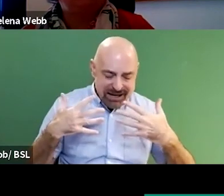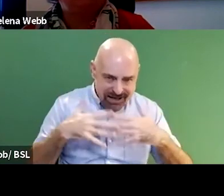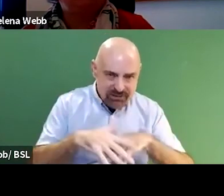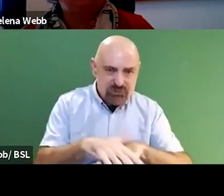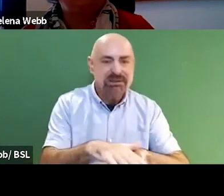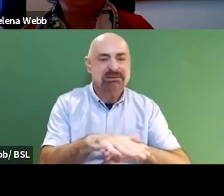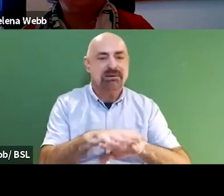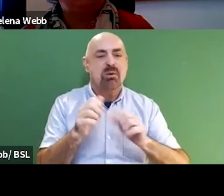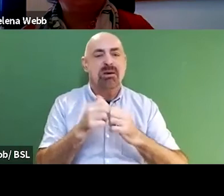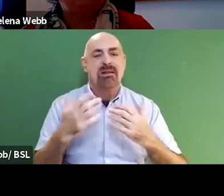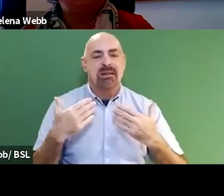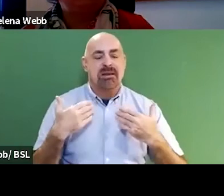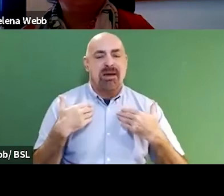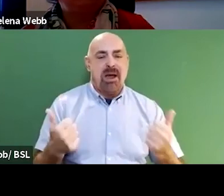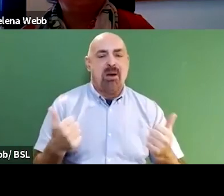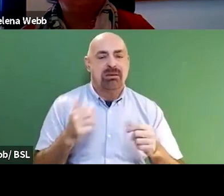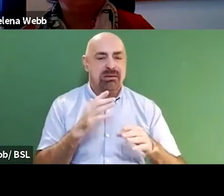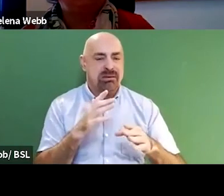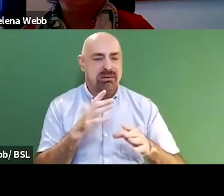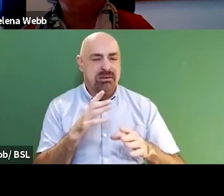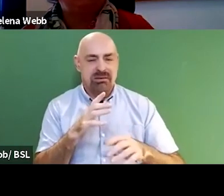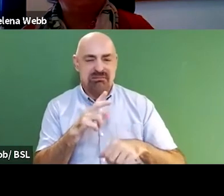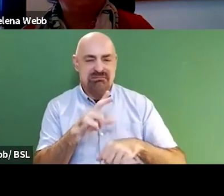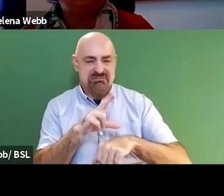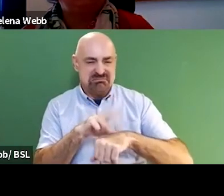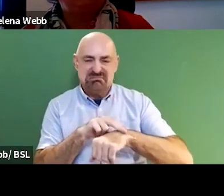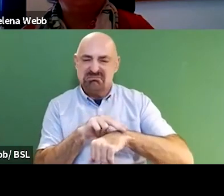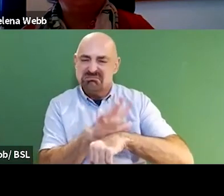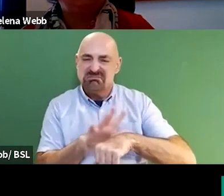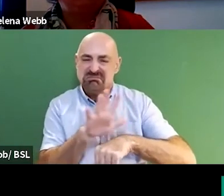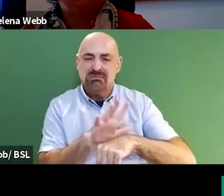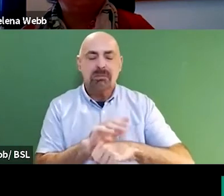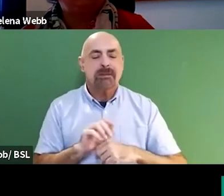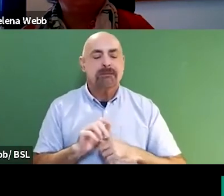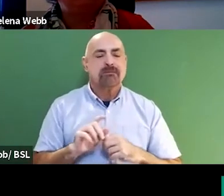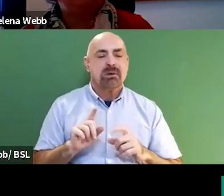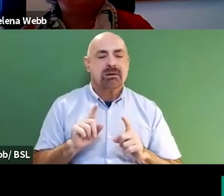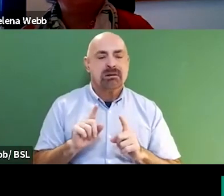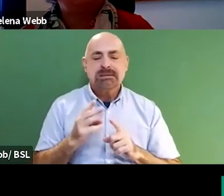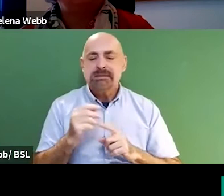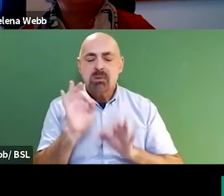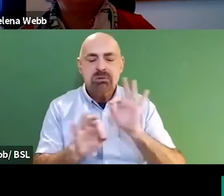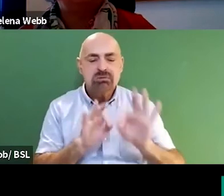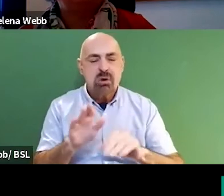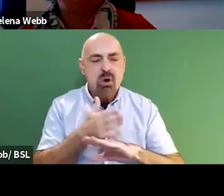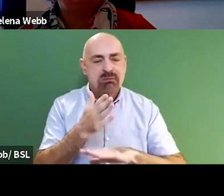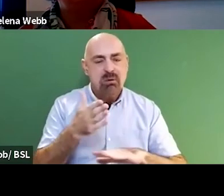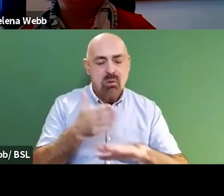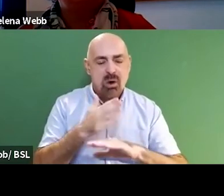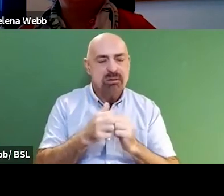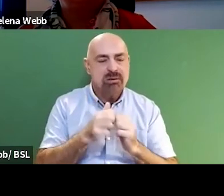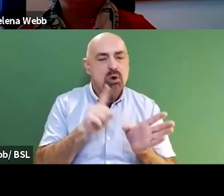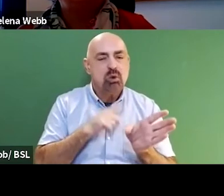way with health practitioners as well. So we will collate all those answers. And also a few questions around working with youth centres.